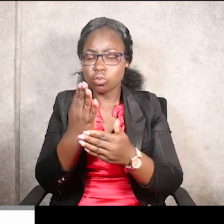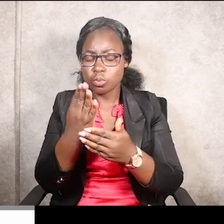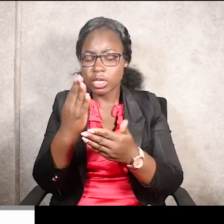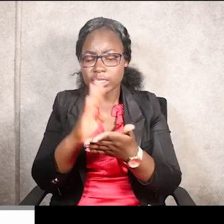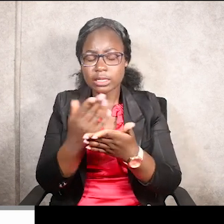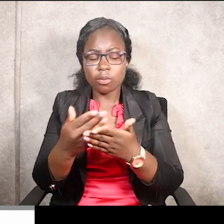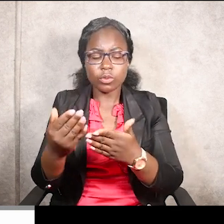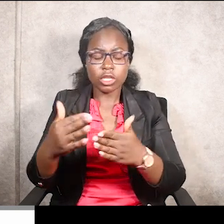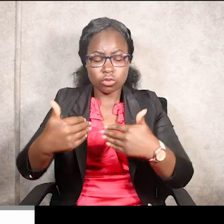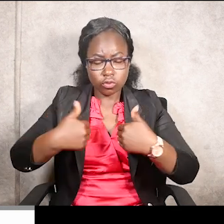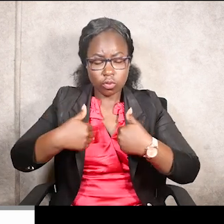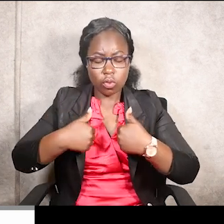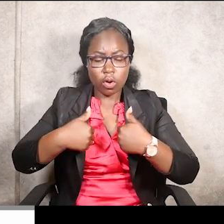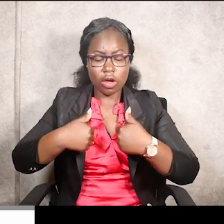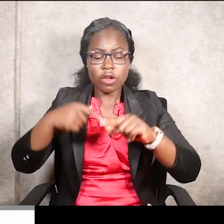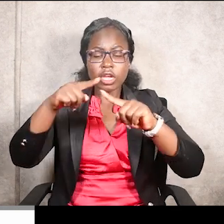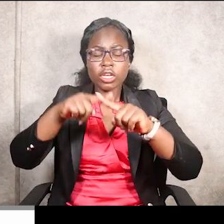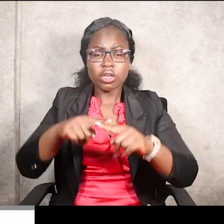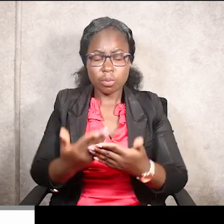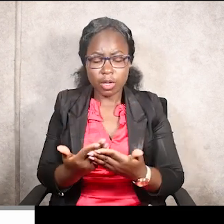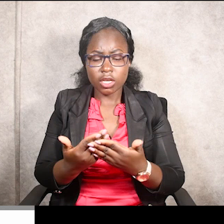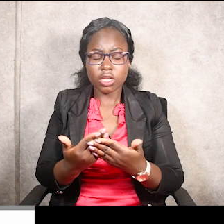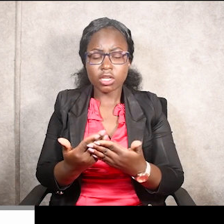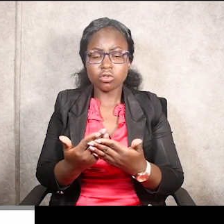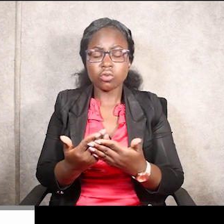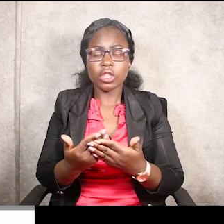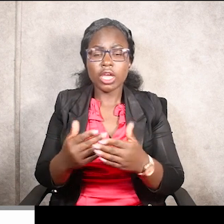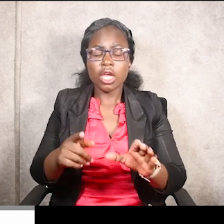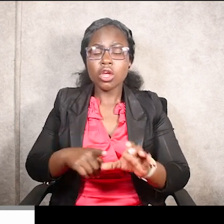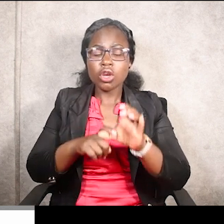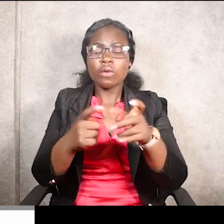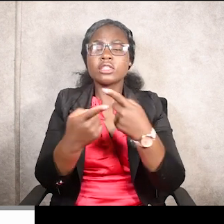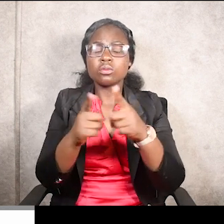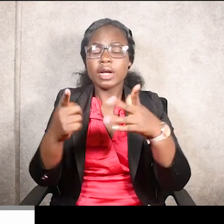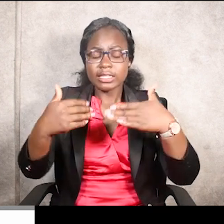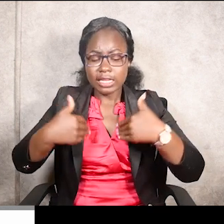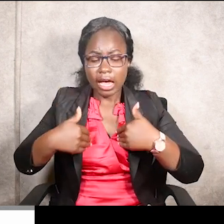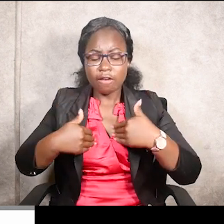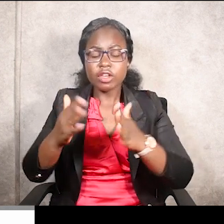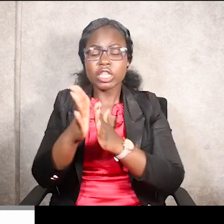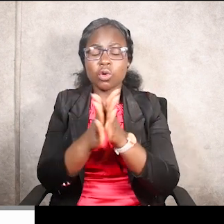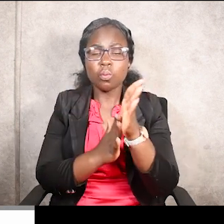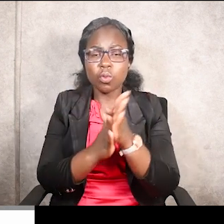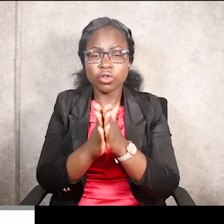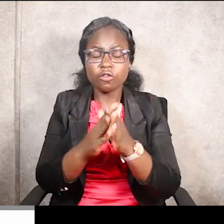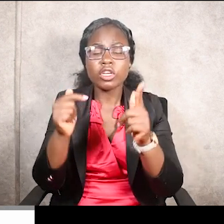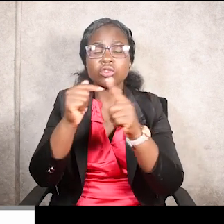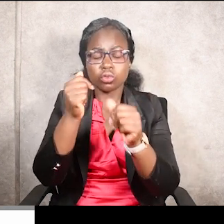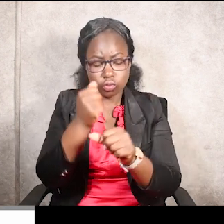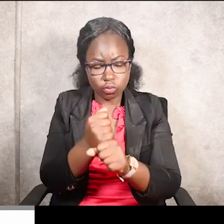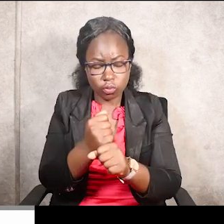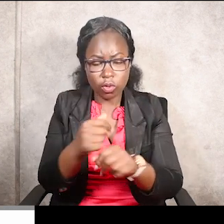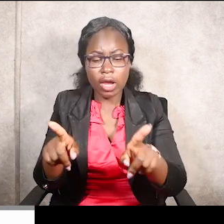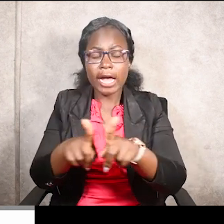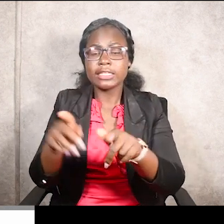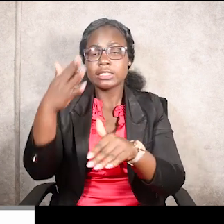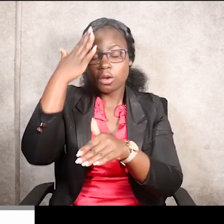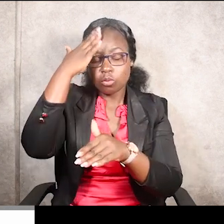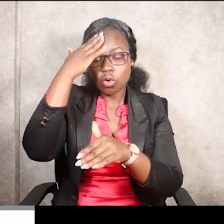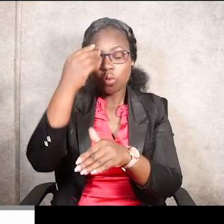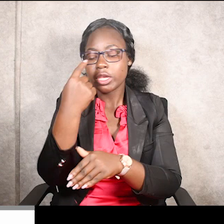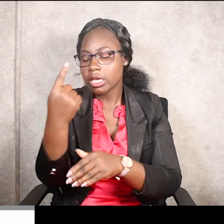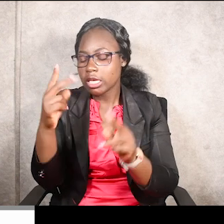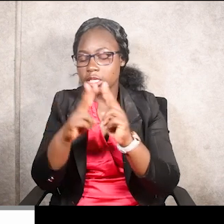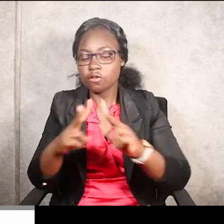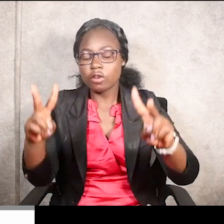in terms of the extrinsic or external rewards, but just having the motivation to do it and knowing its value